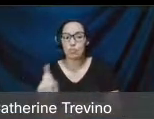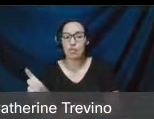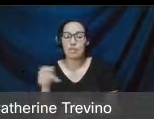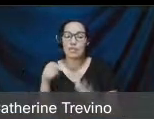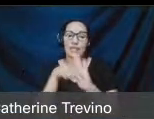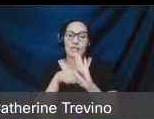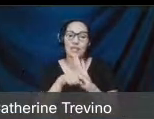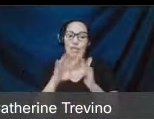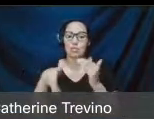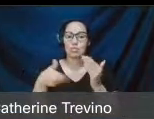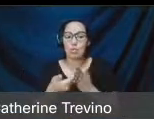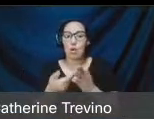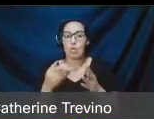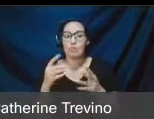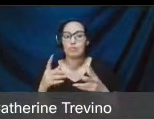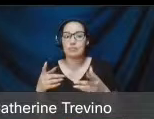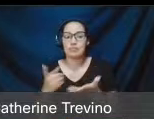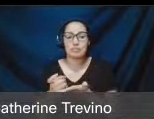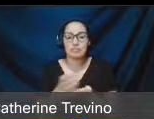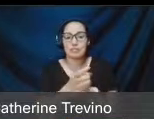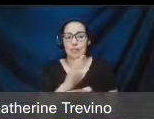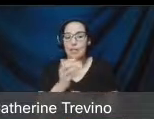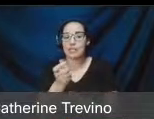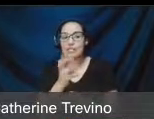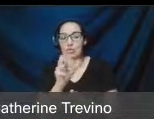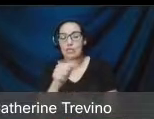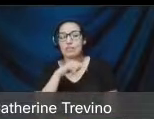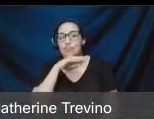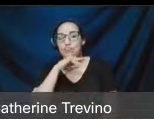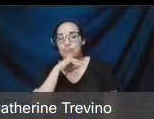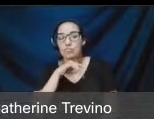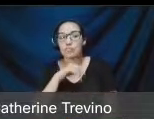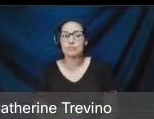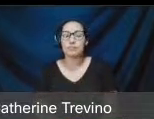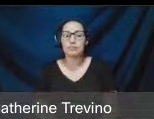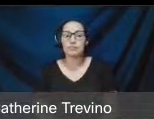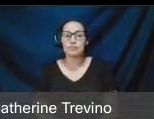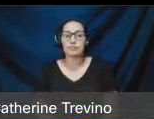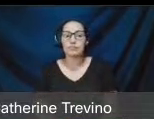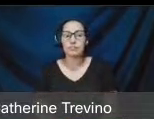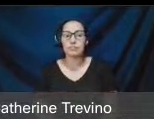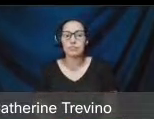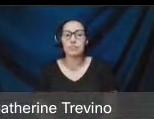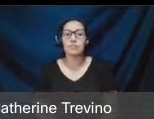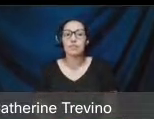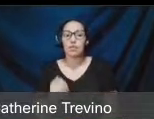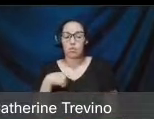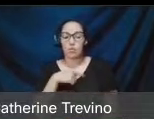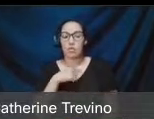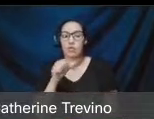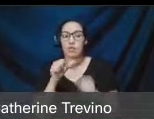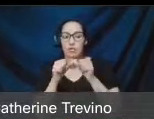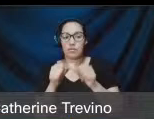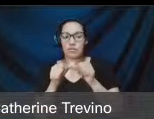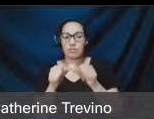bacteria and viruses. We also are upkeeping the lawns and